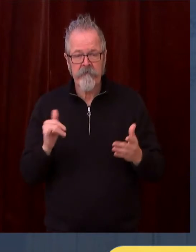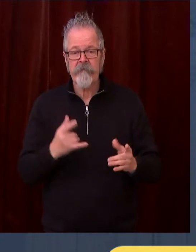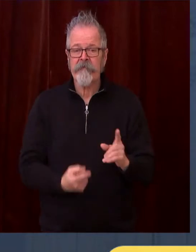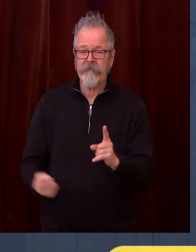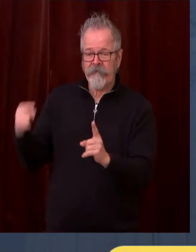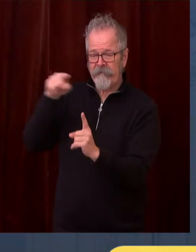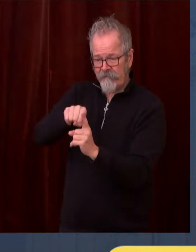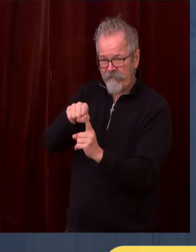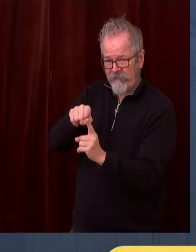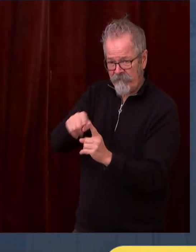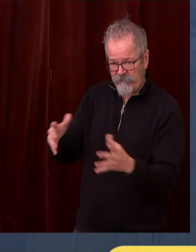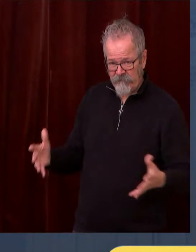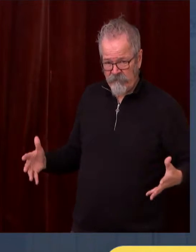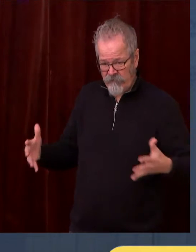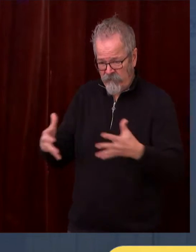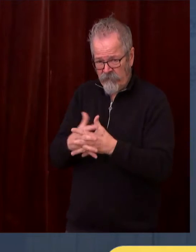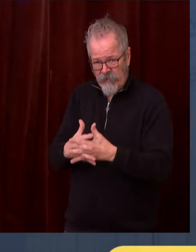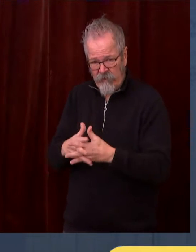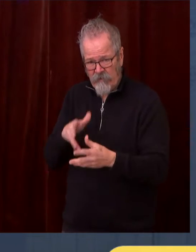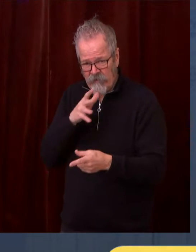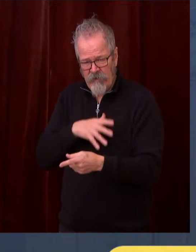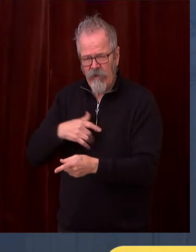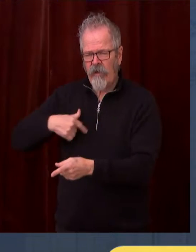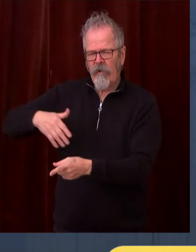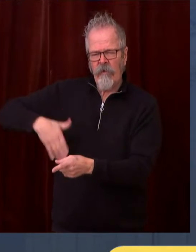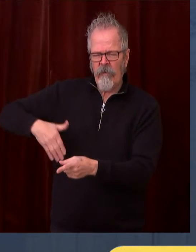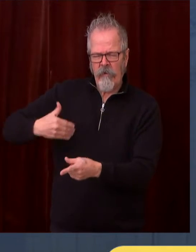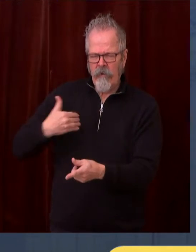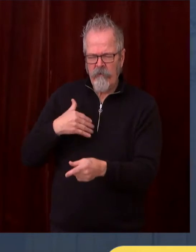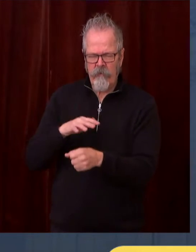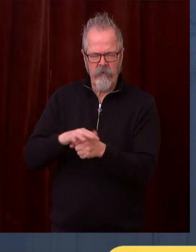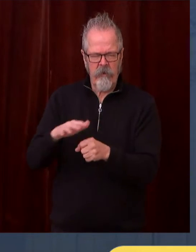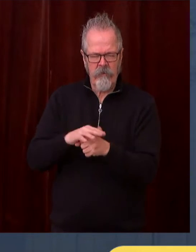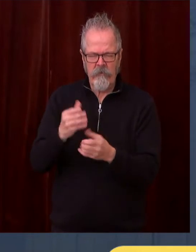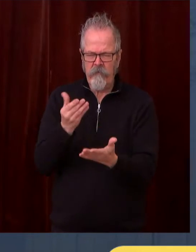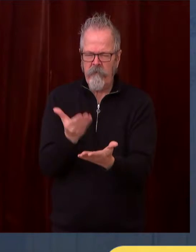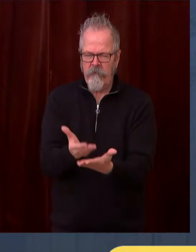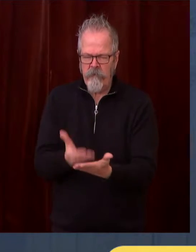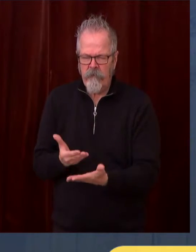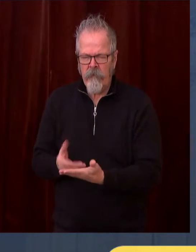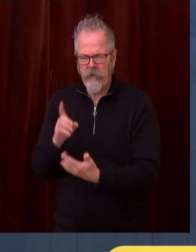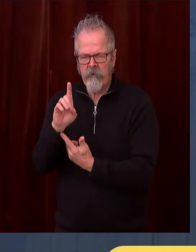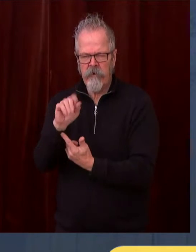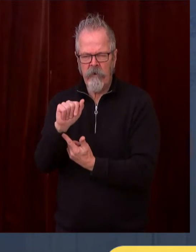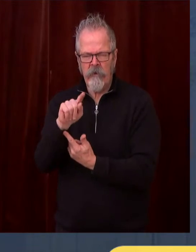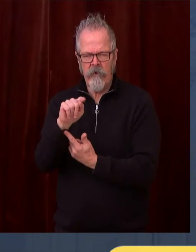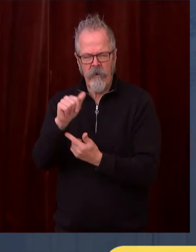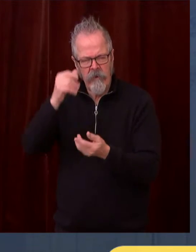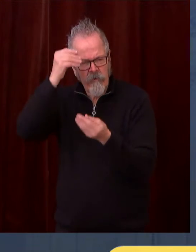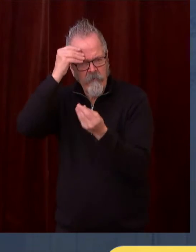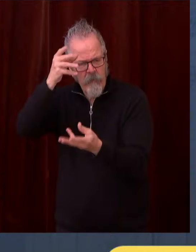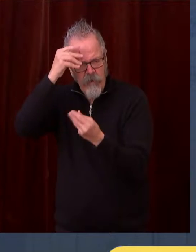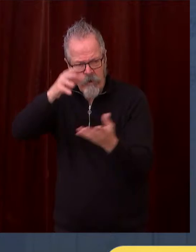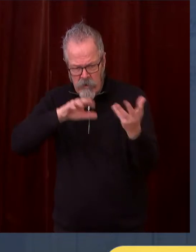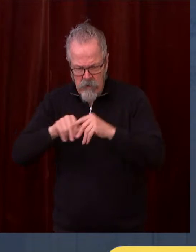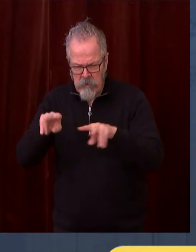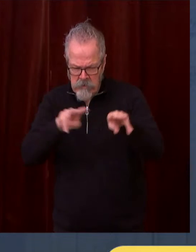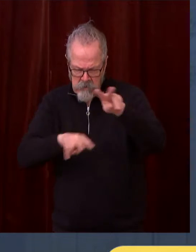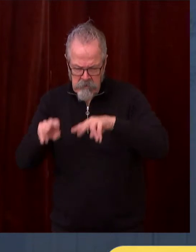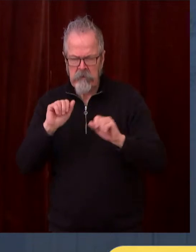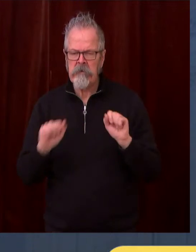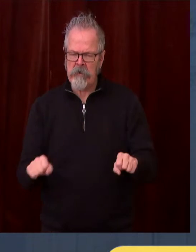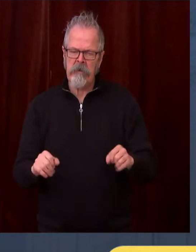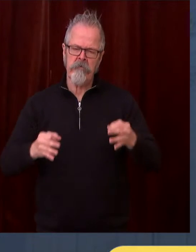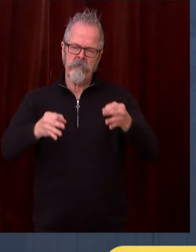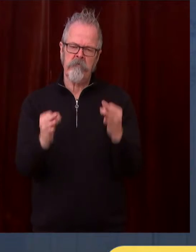to have confidence but there is no reason to withhold the vaccine from a